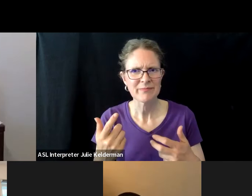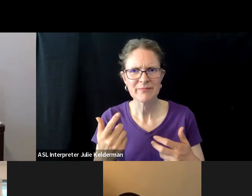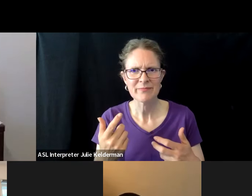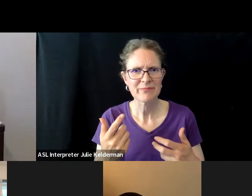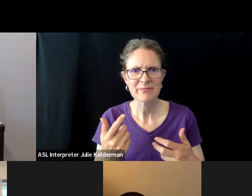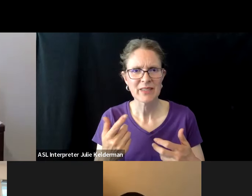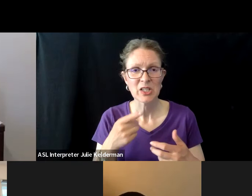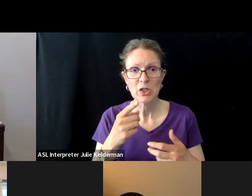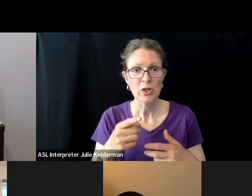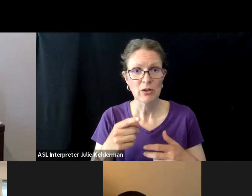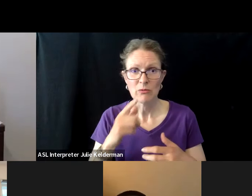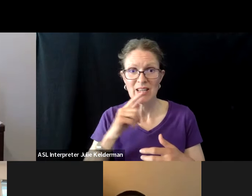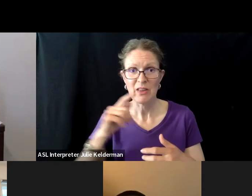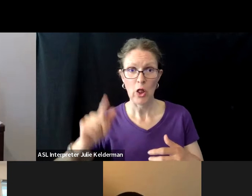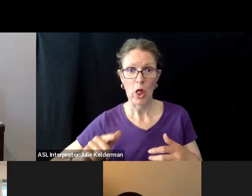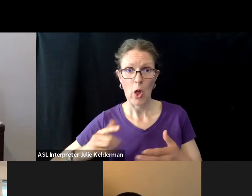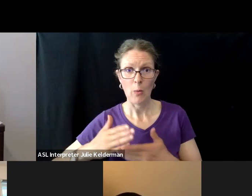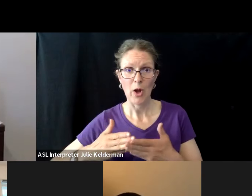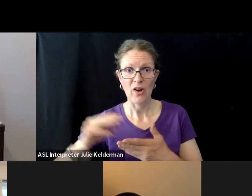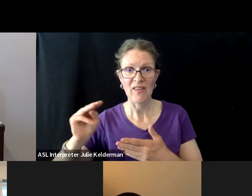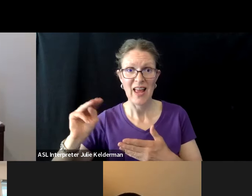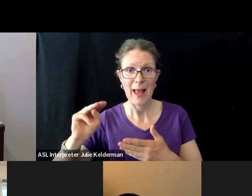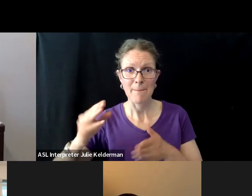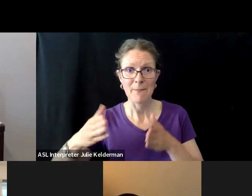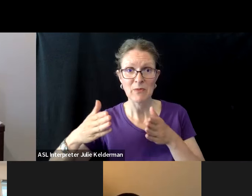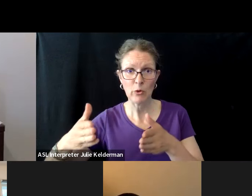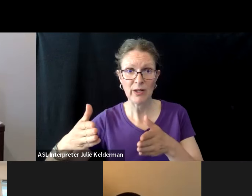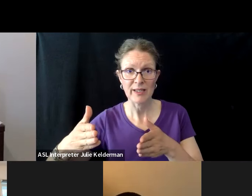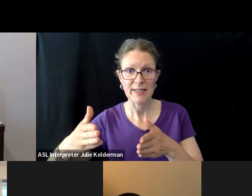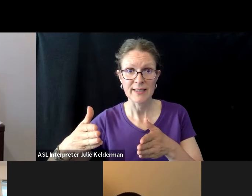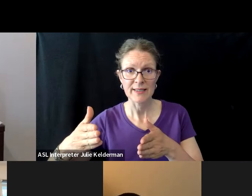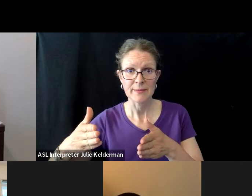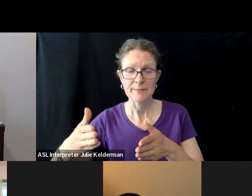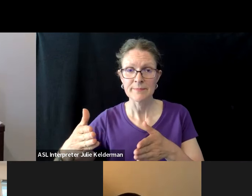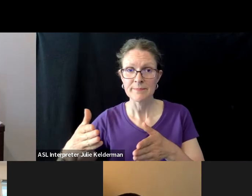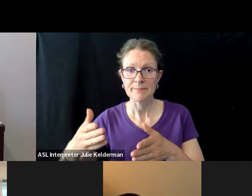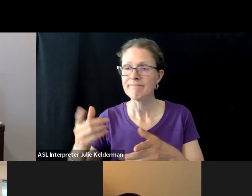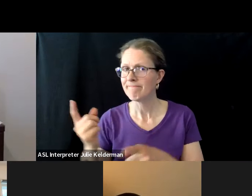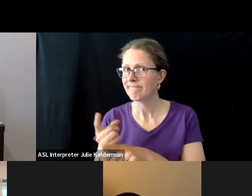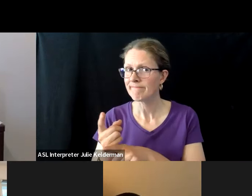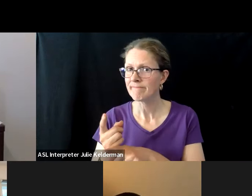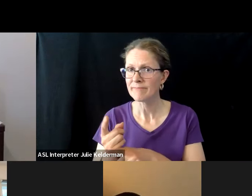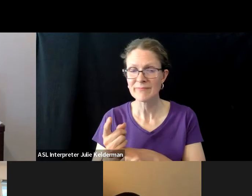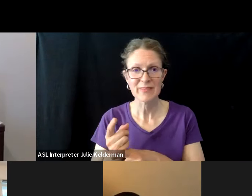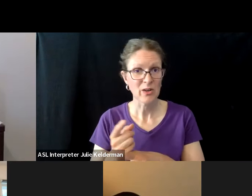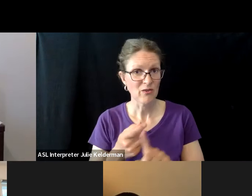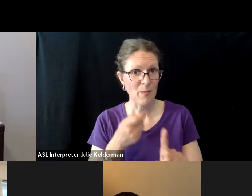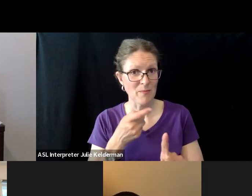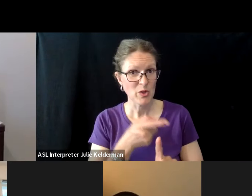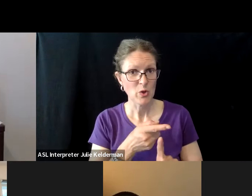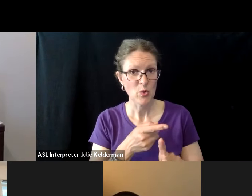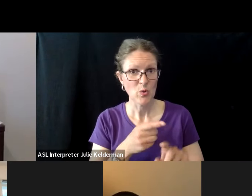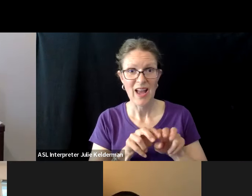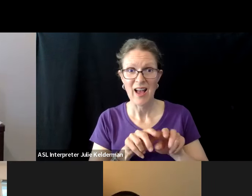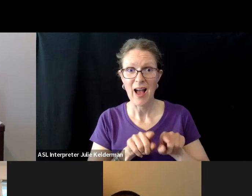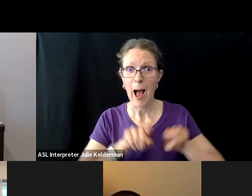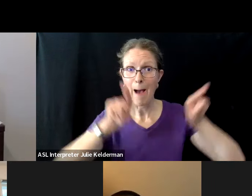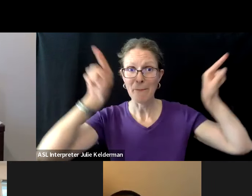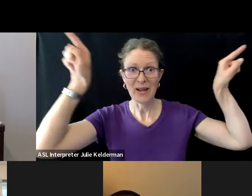Street. You know, Right. it's uphill from where you are. Everywhere is